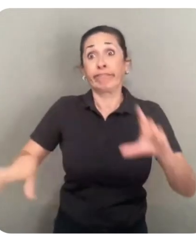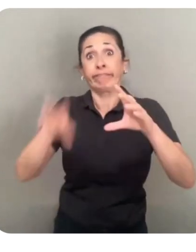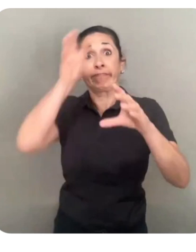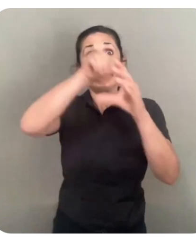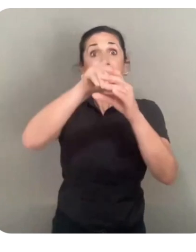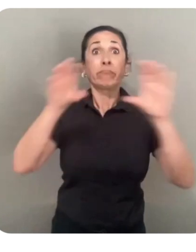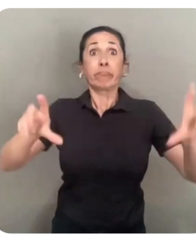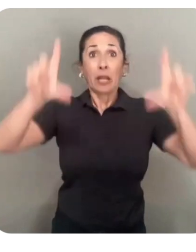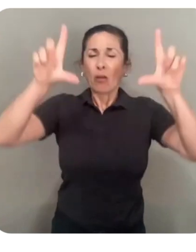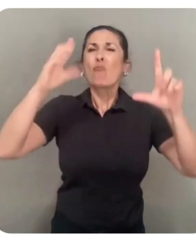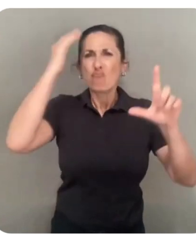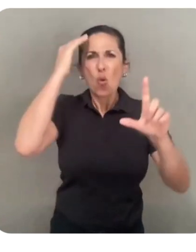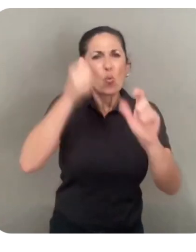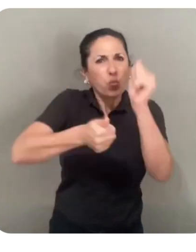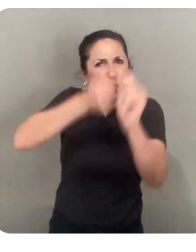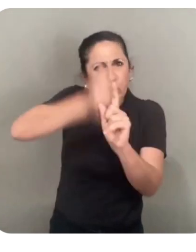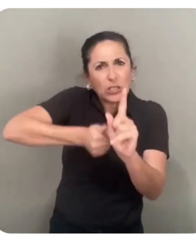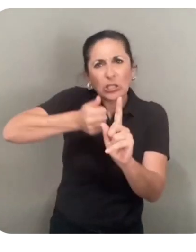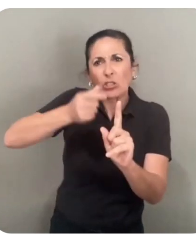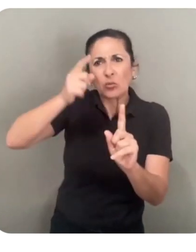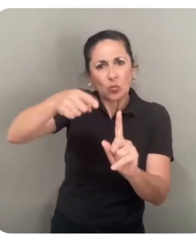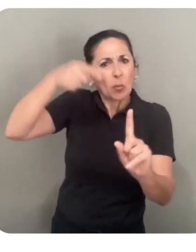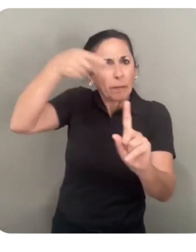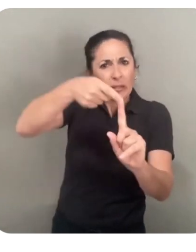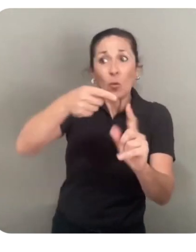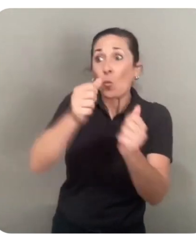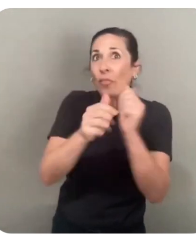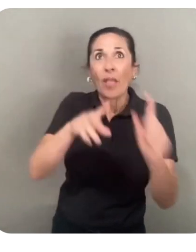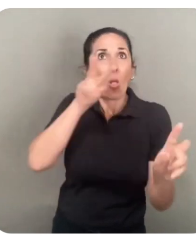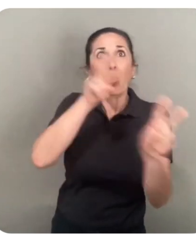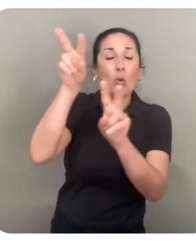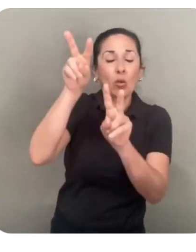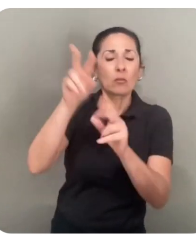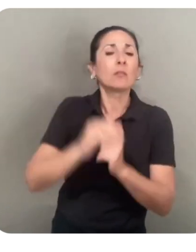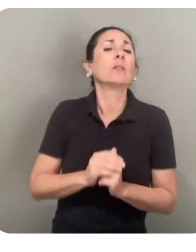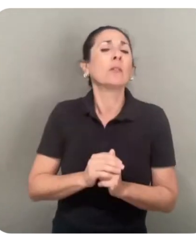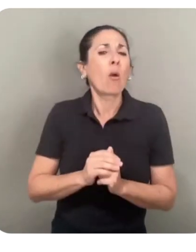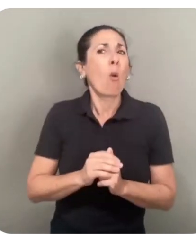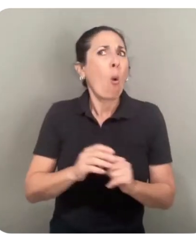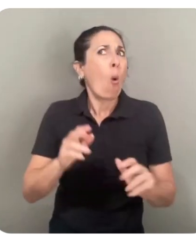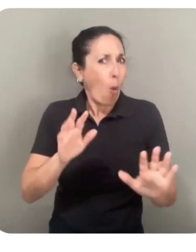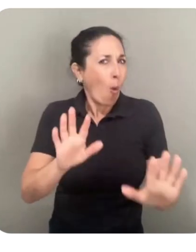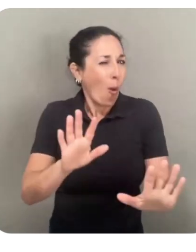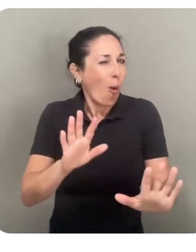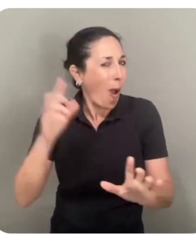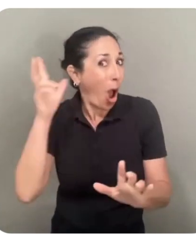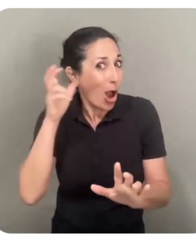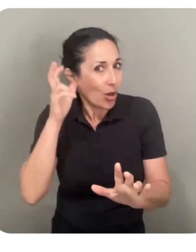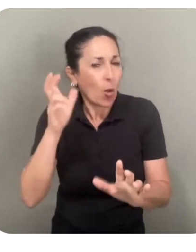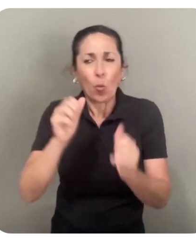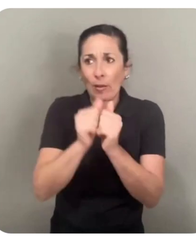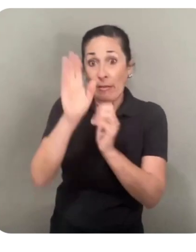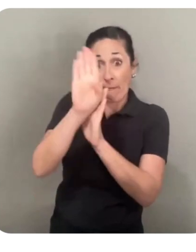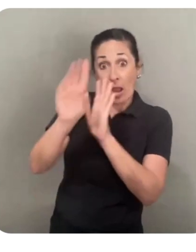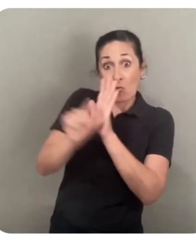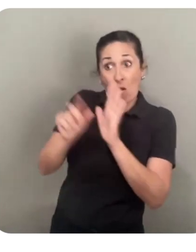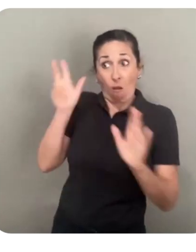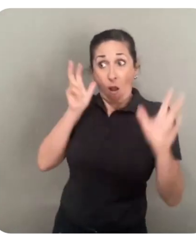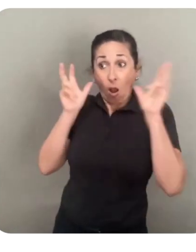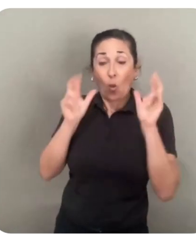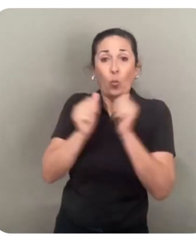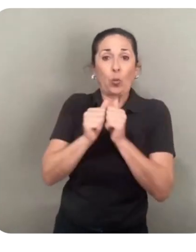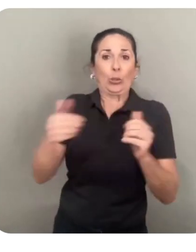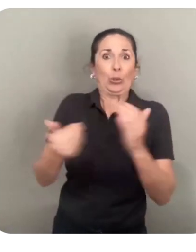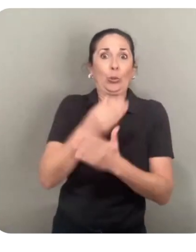is pinging you without having to look at it. And speaking of audio, with background audio and a new media